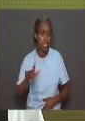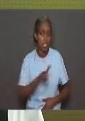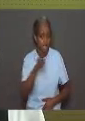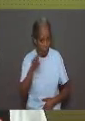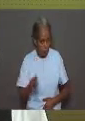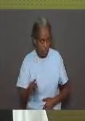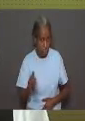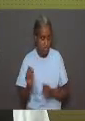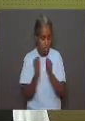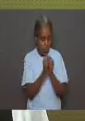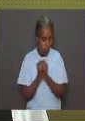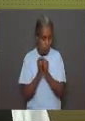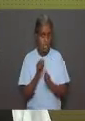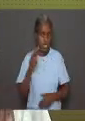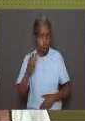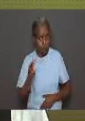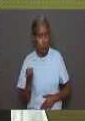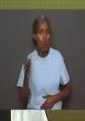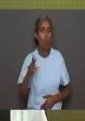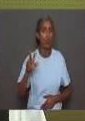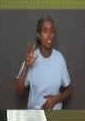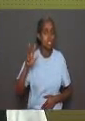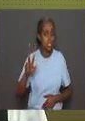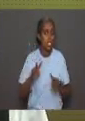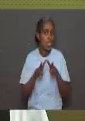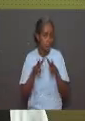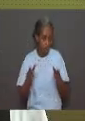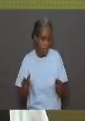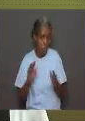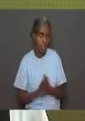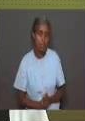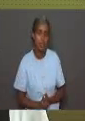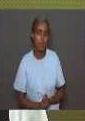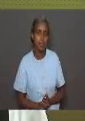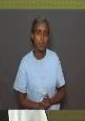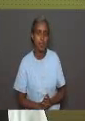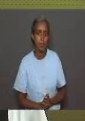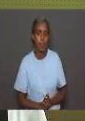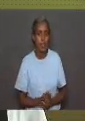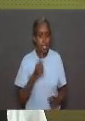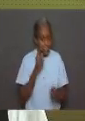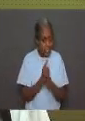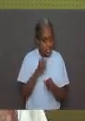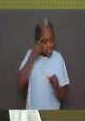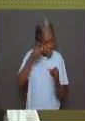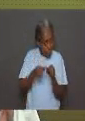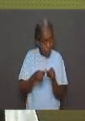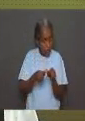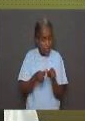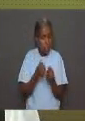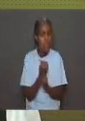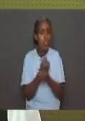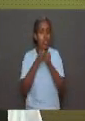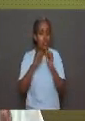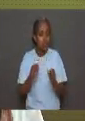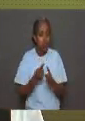of linear equations with 2 or 3 variables. Just